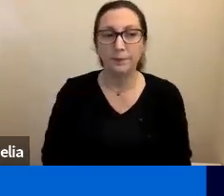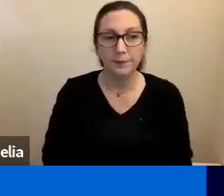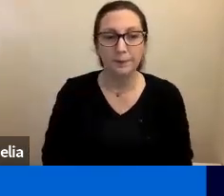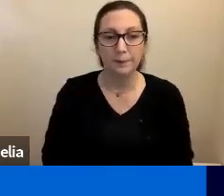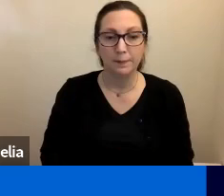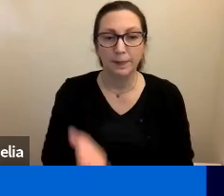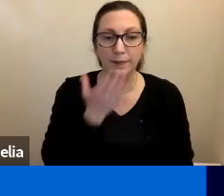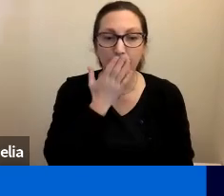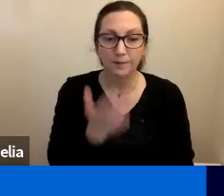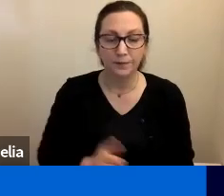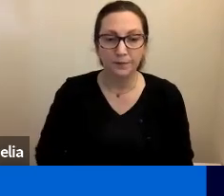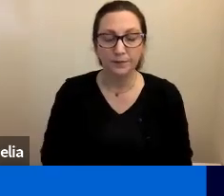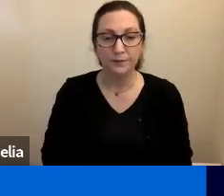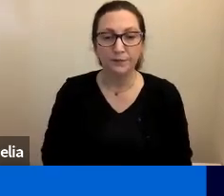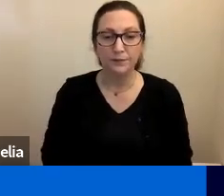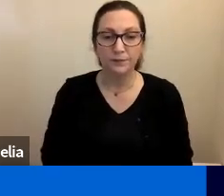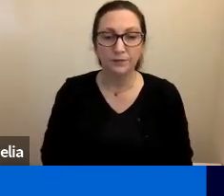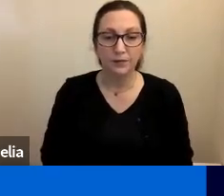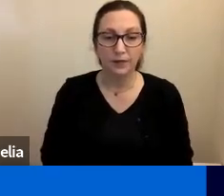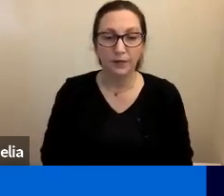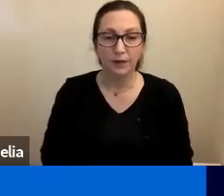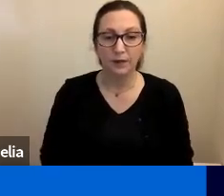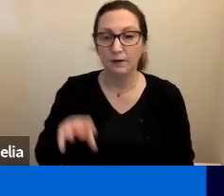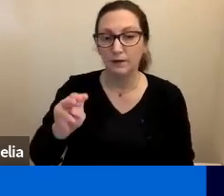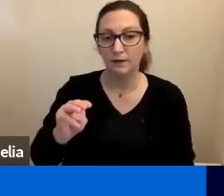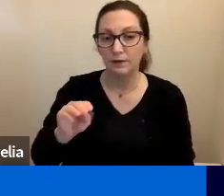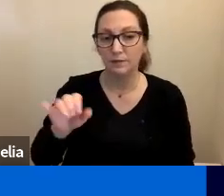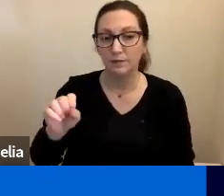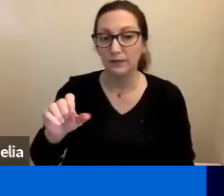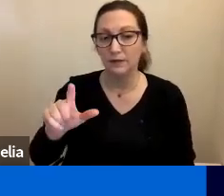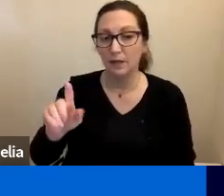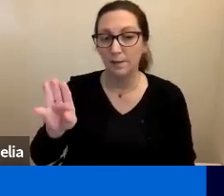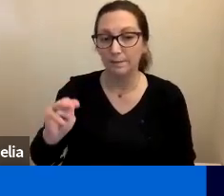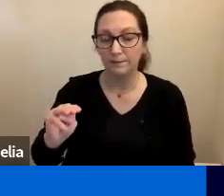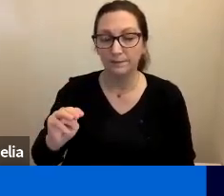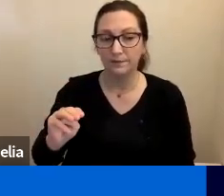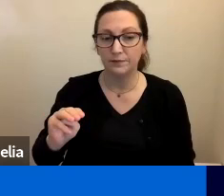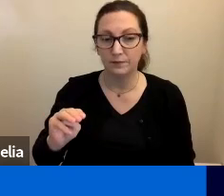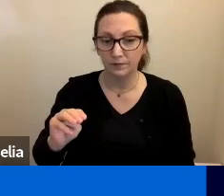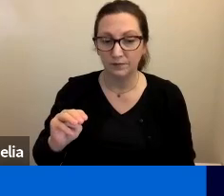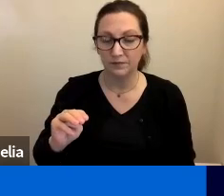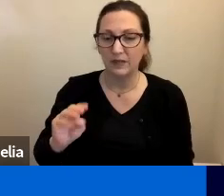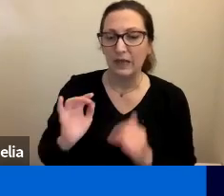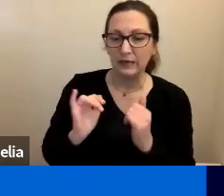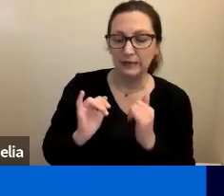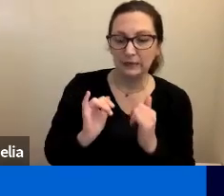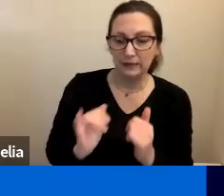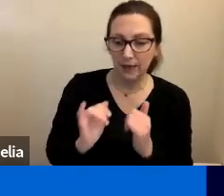Thank you for that clarification. Ms. Lum? Thank you. I actually am piggybacking on that